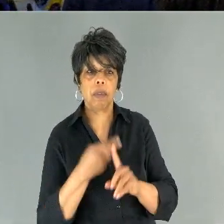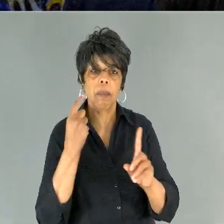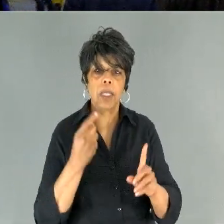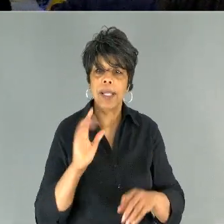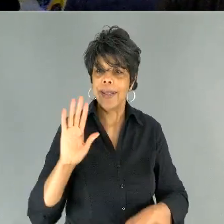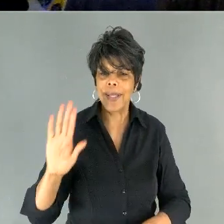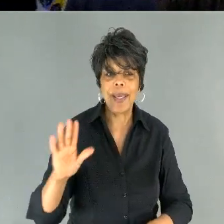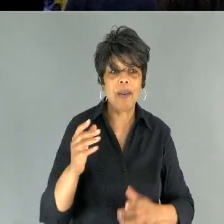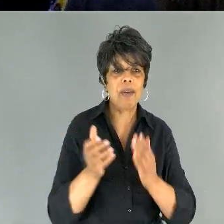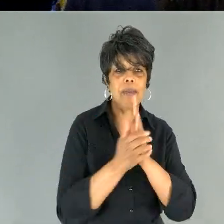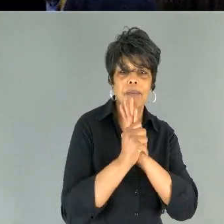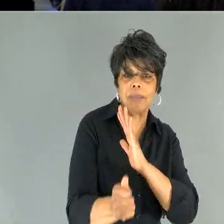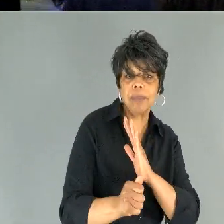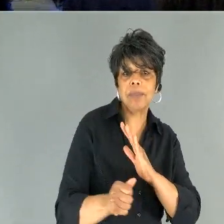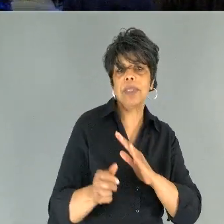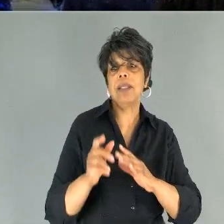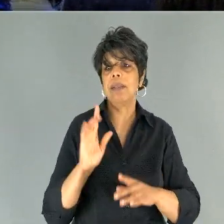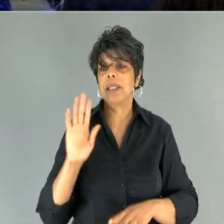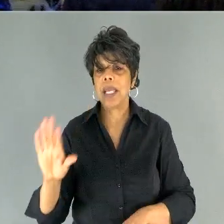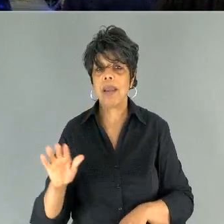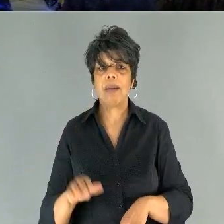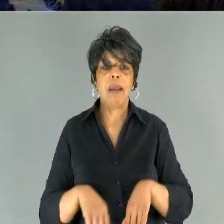can see the potential.